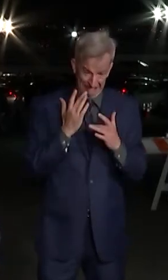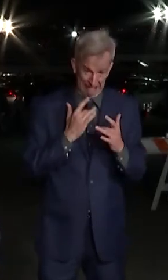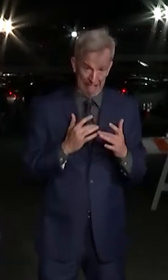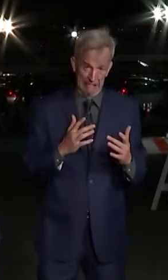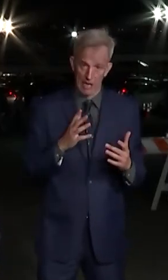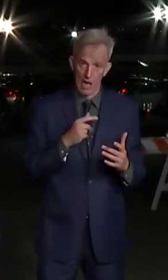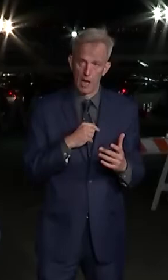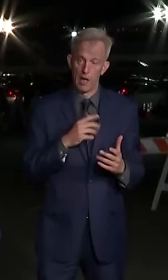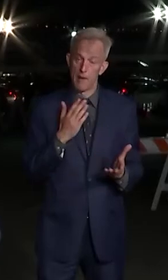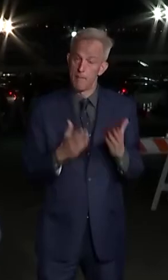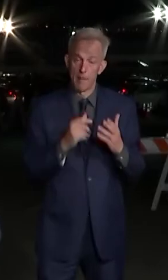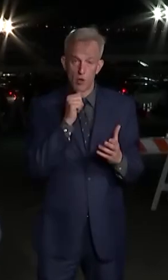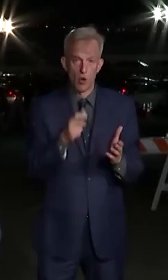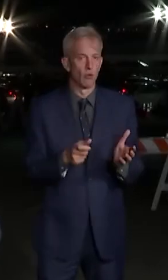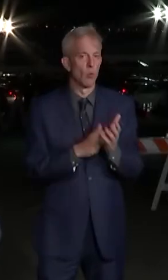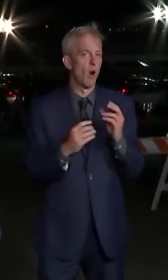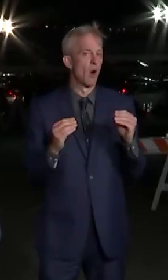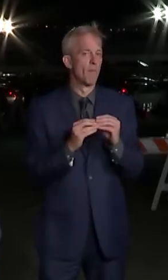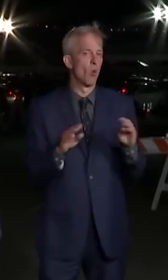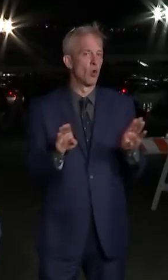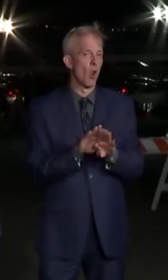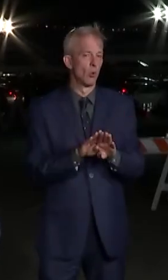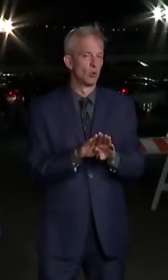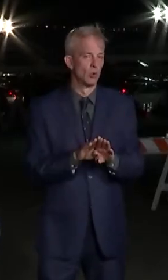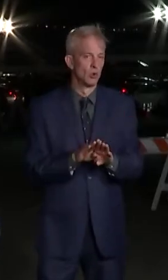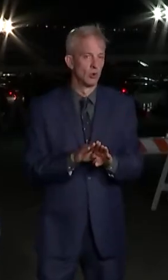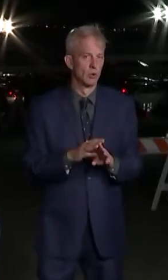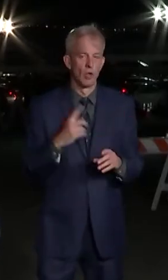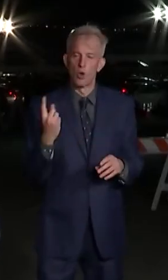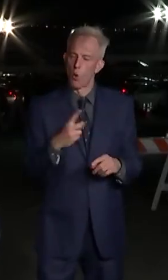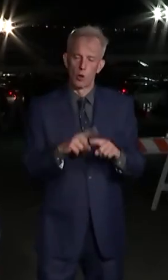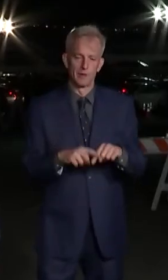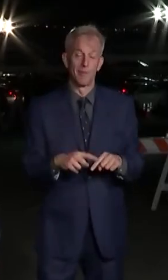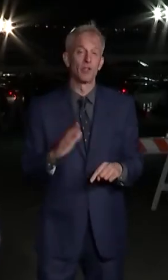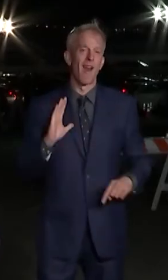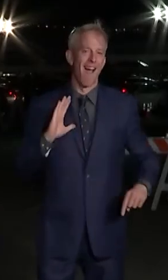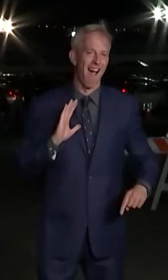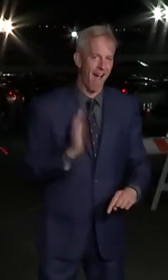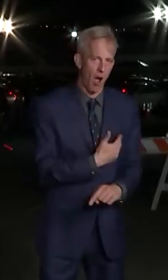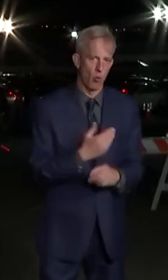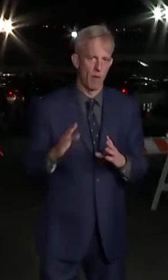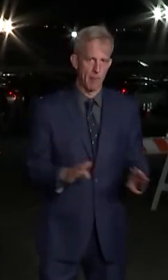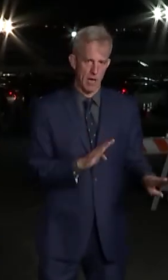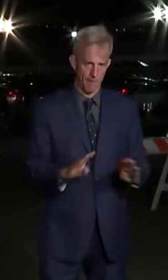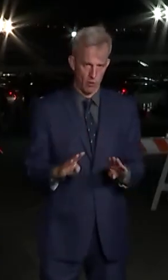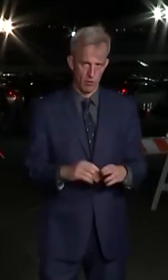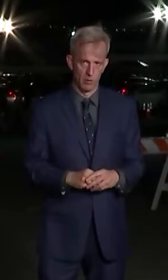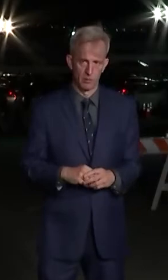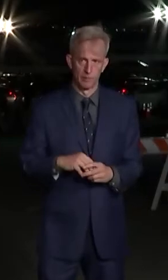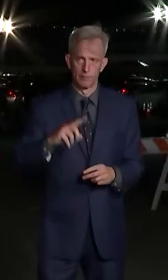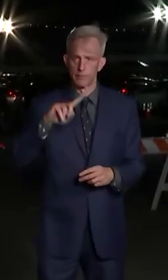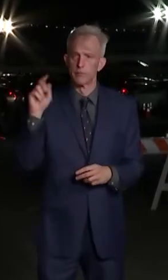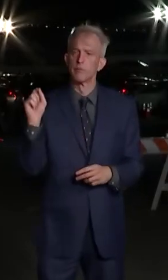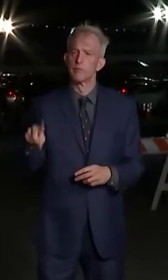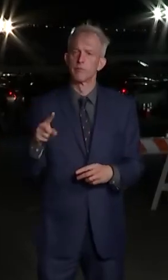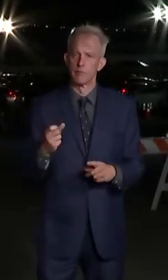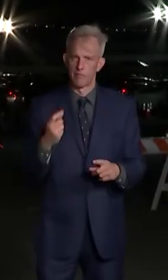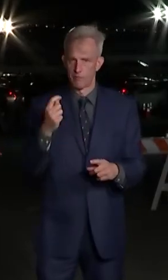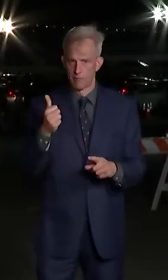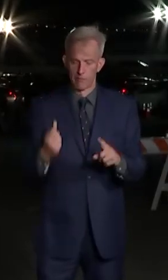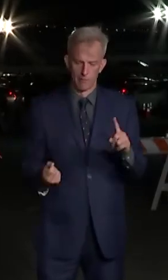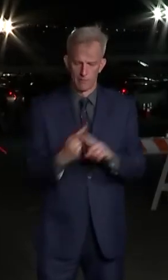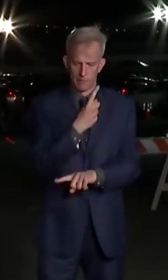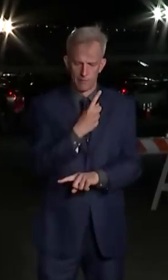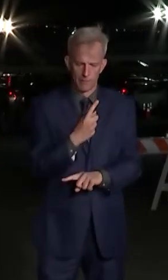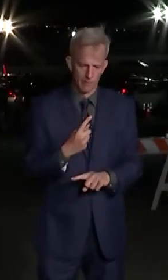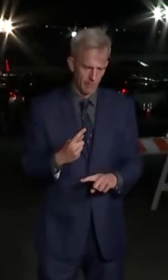mode, may not require any further closures at this time, but it always depends on our behavior. And the last question I have is off topic. Sure. It's Joel Pollack